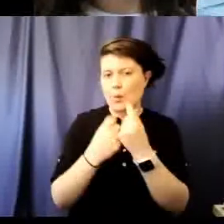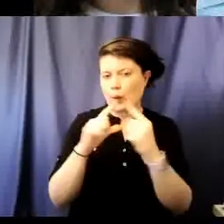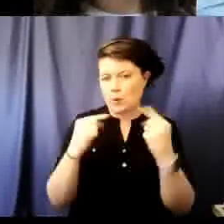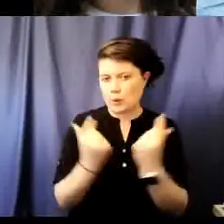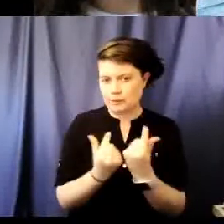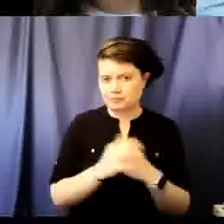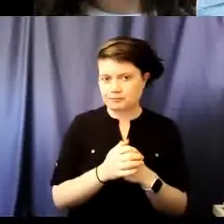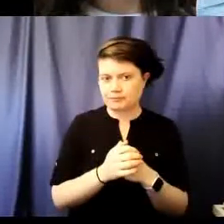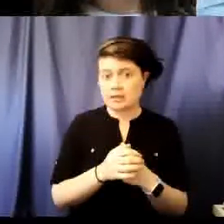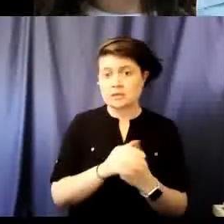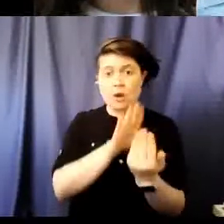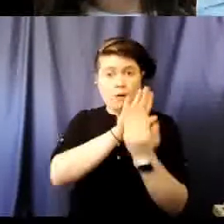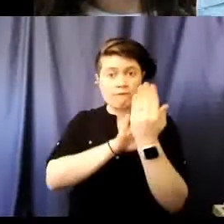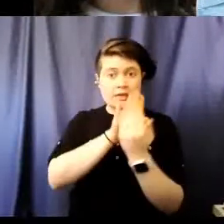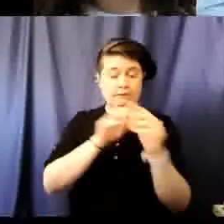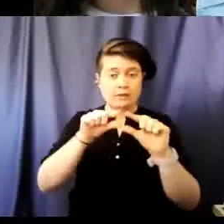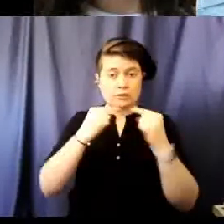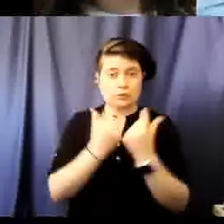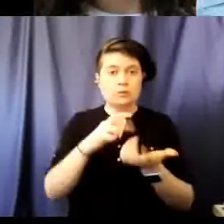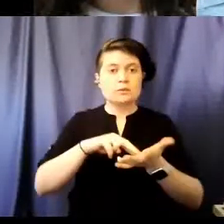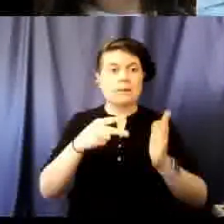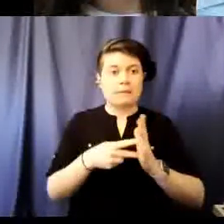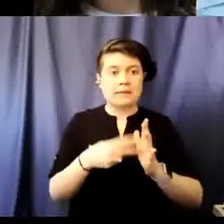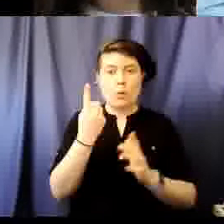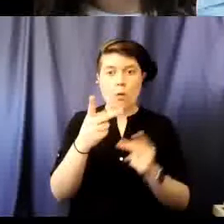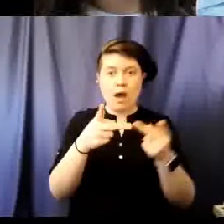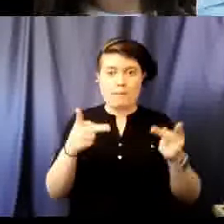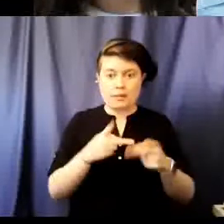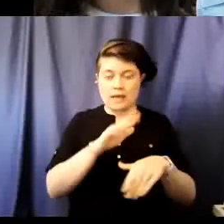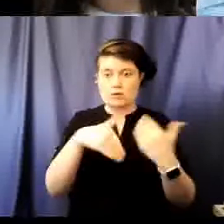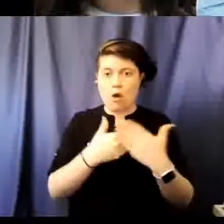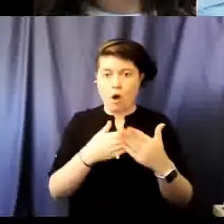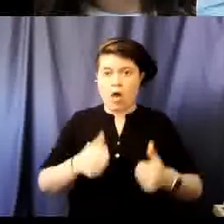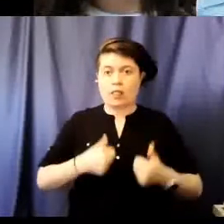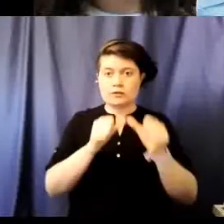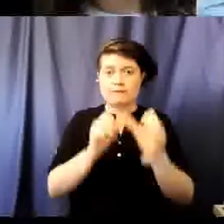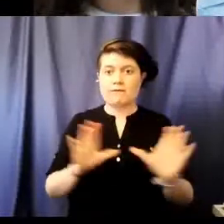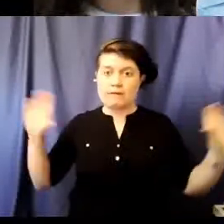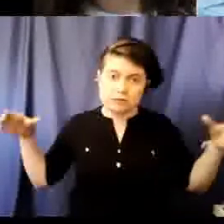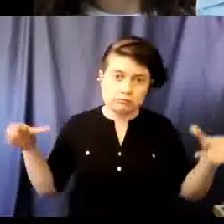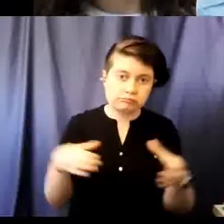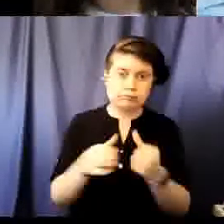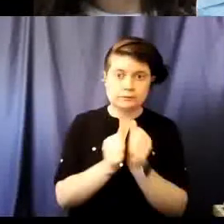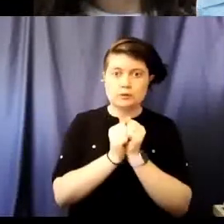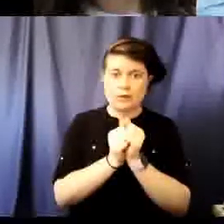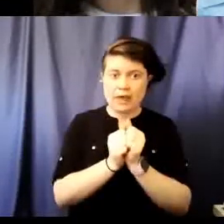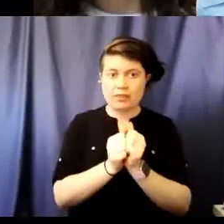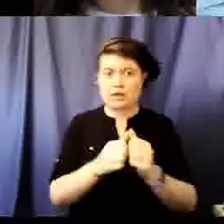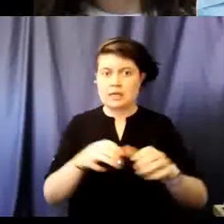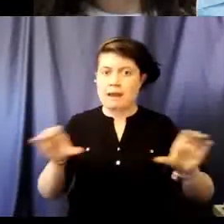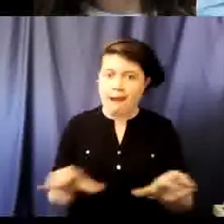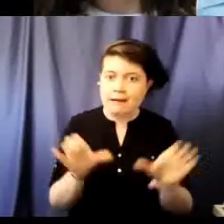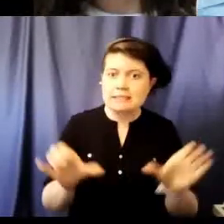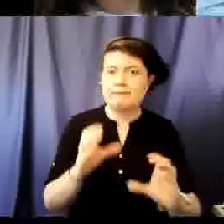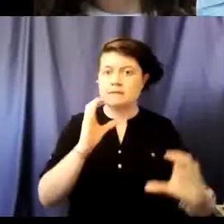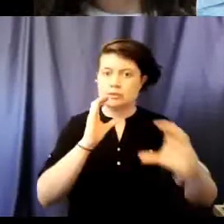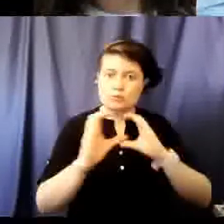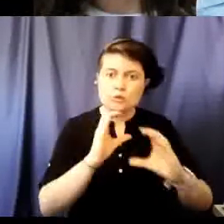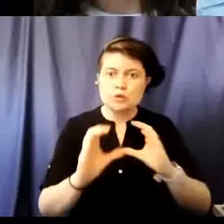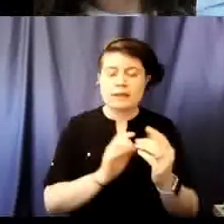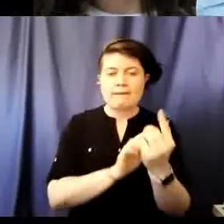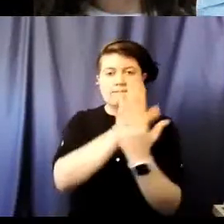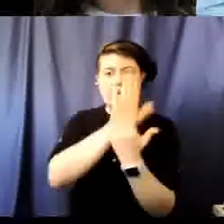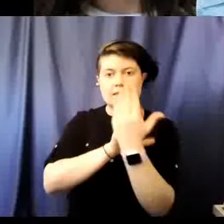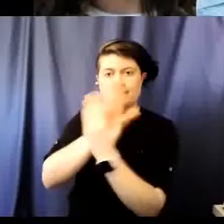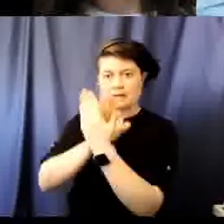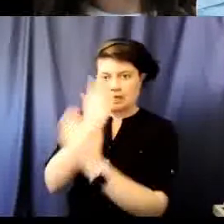In-person groups allow for a single place for survivors to be together, do activities, and communicate face-to-face. Having a